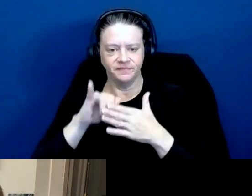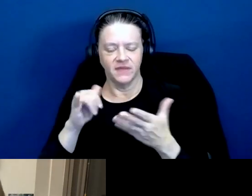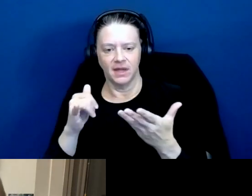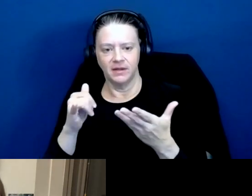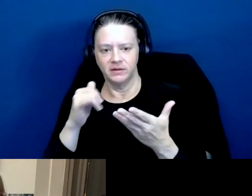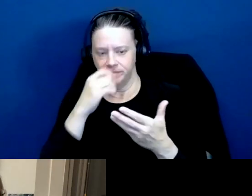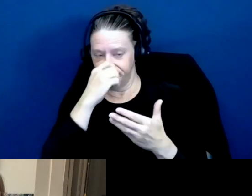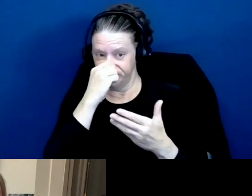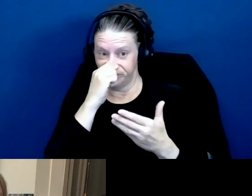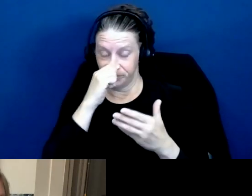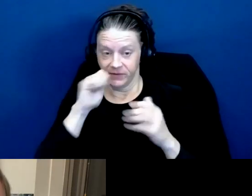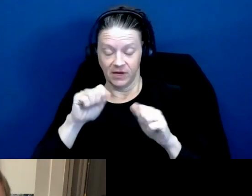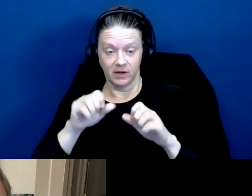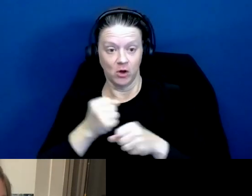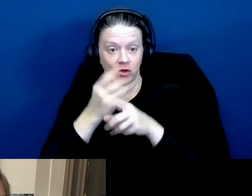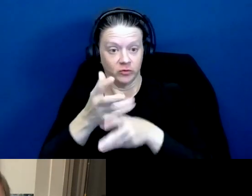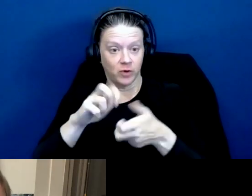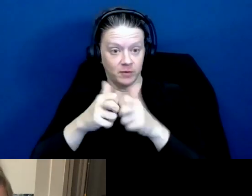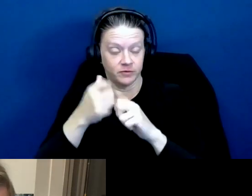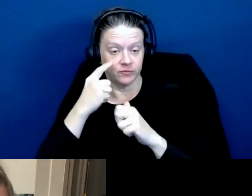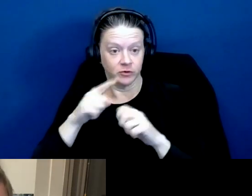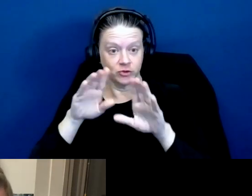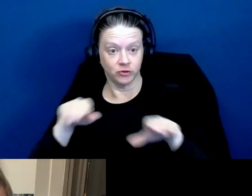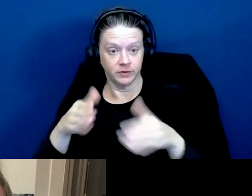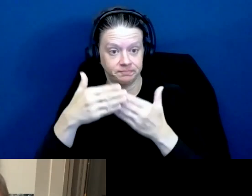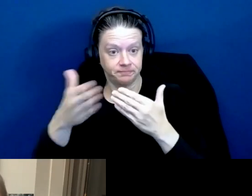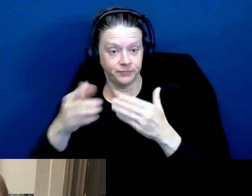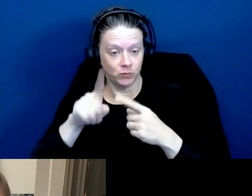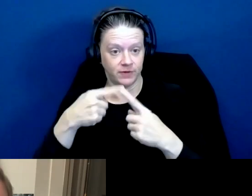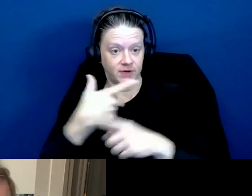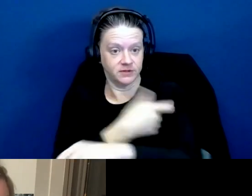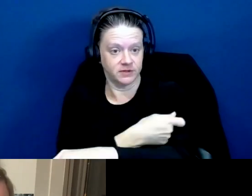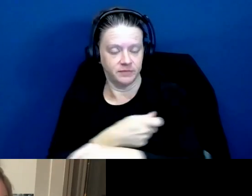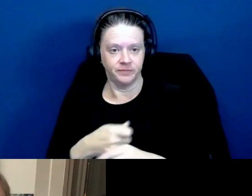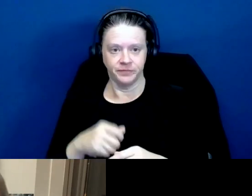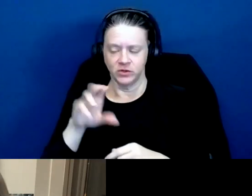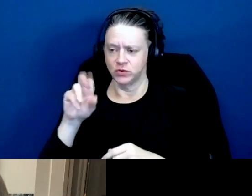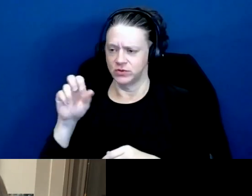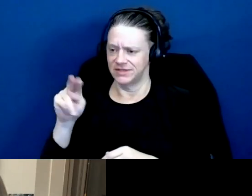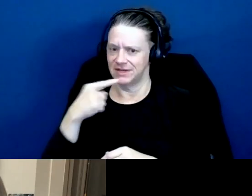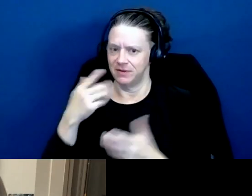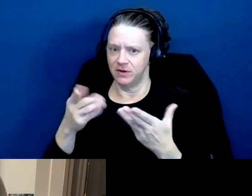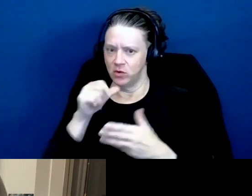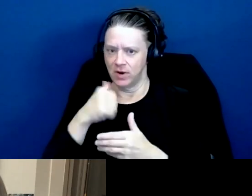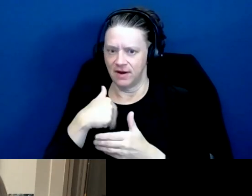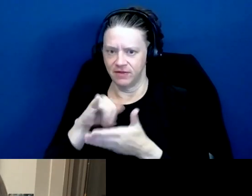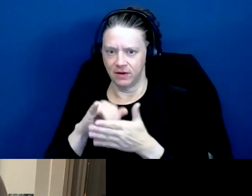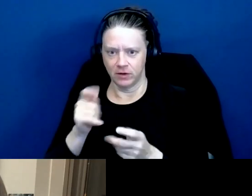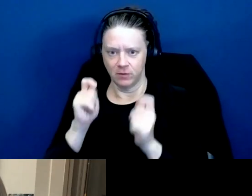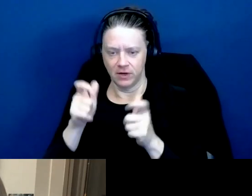when I send out email after this, I can include links to some research or reports.